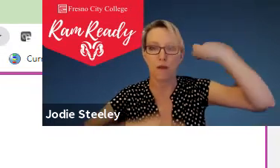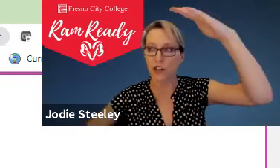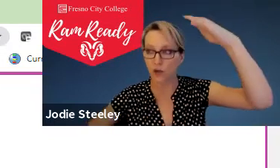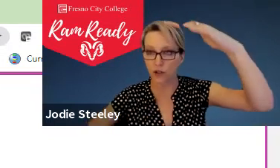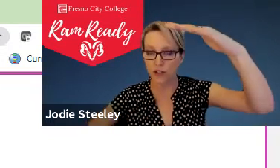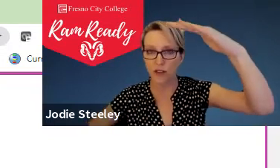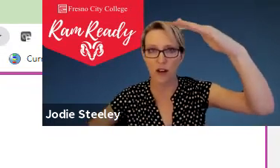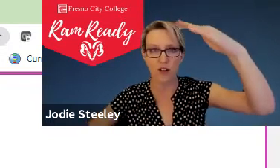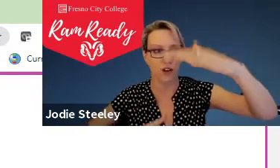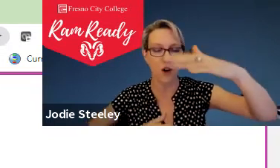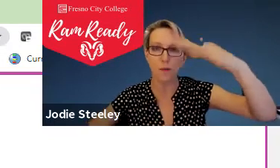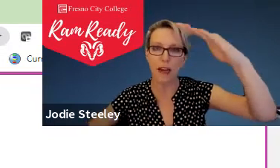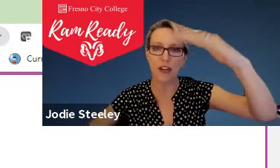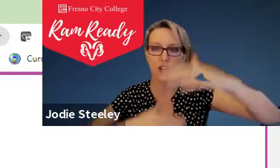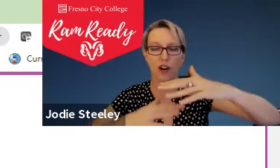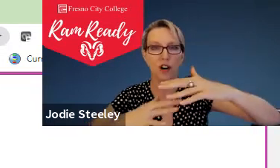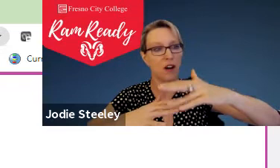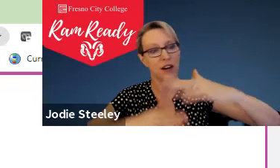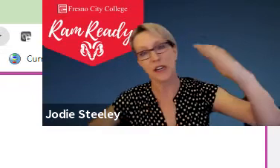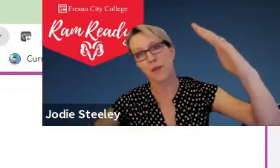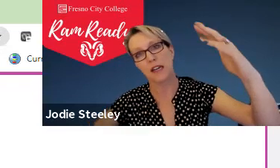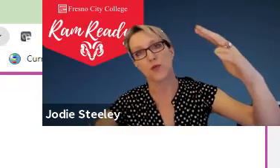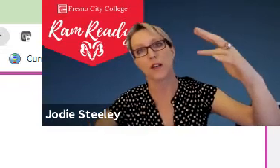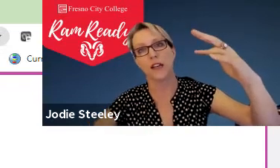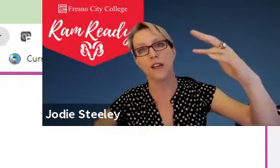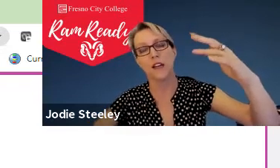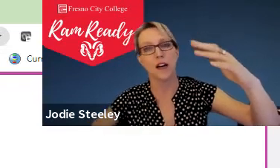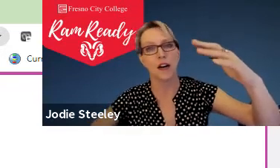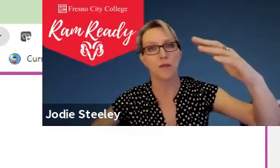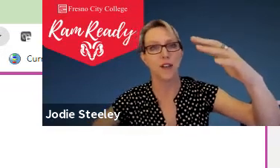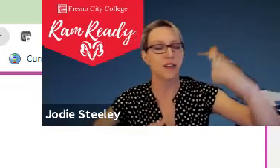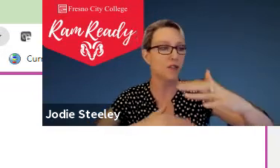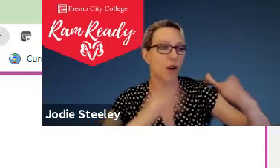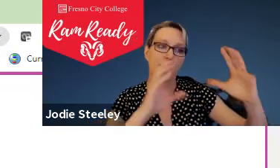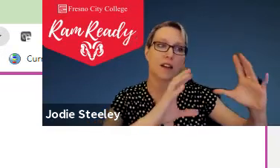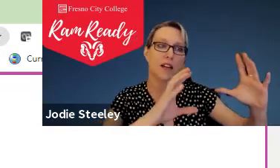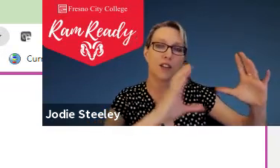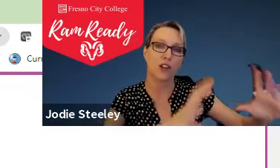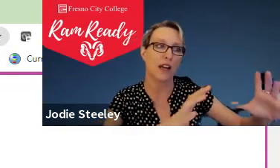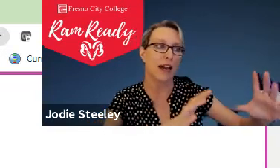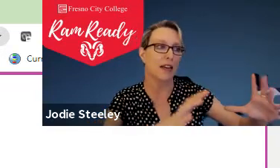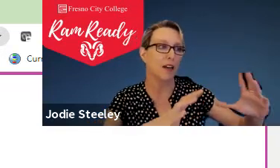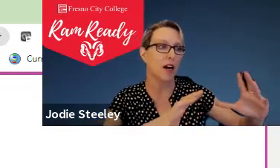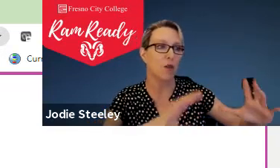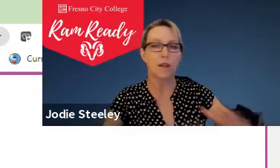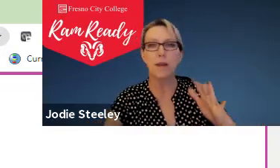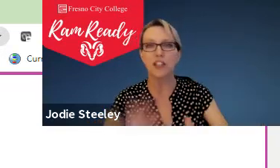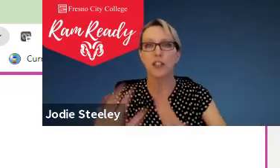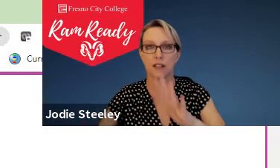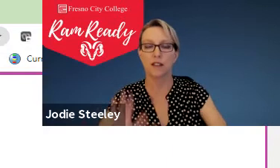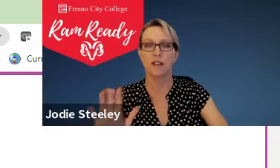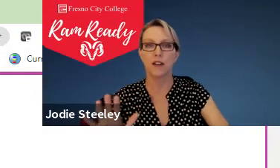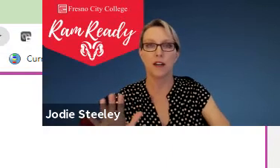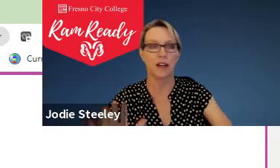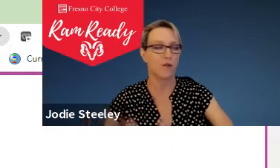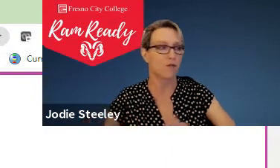of modules on your homepage or on any page, really. This is what it can look like with